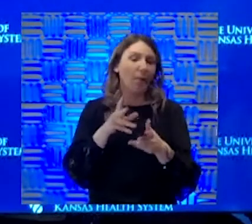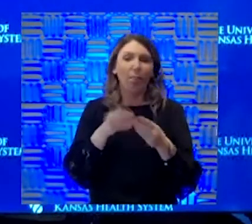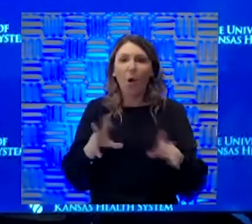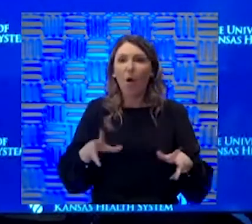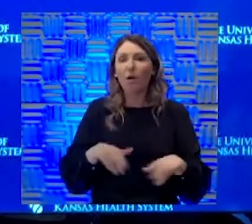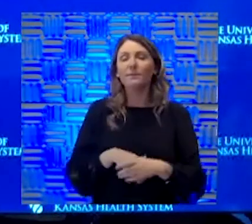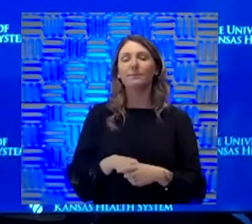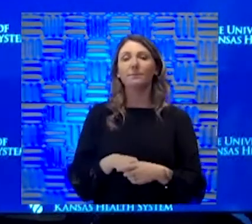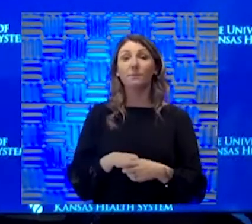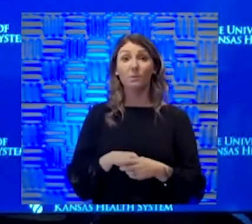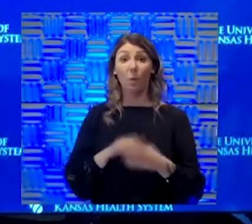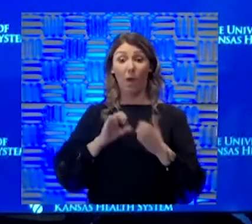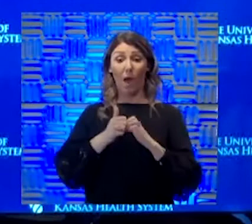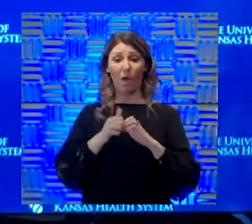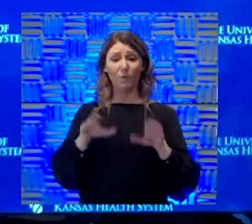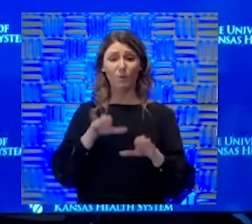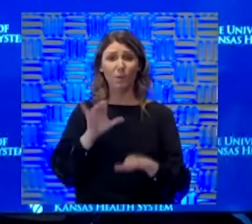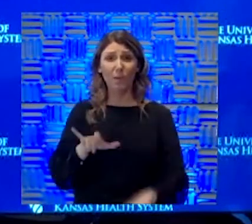to do that